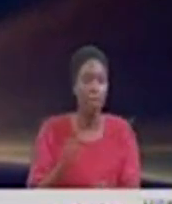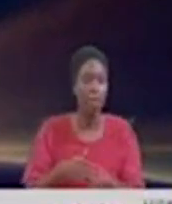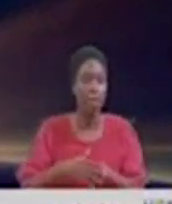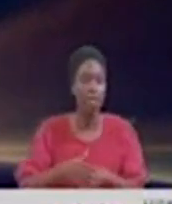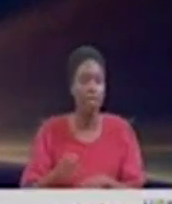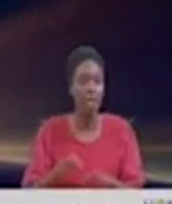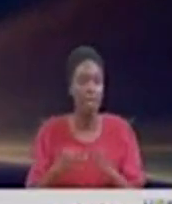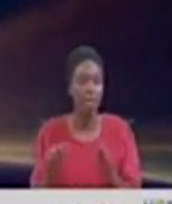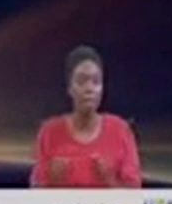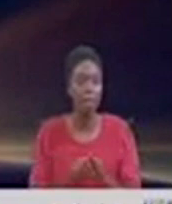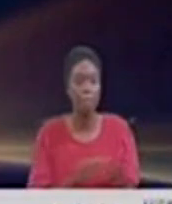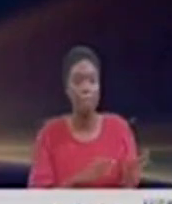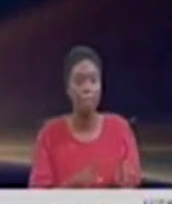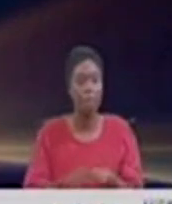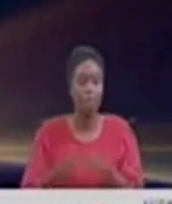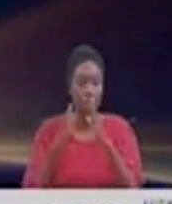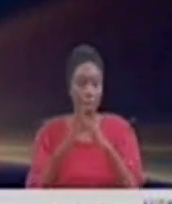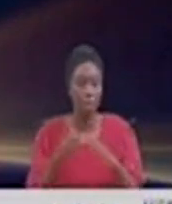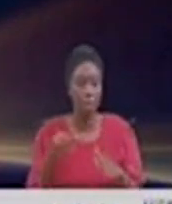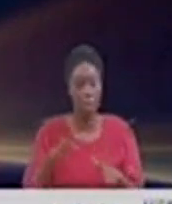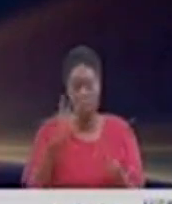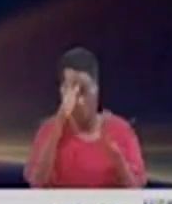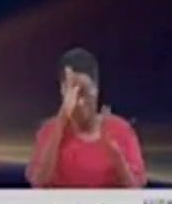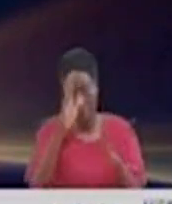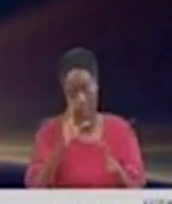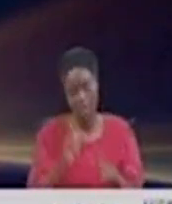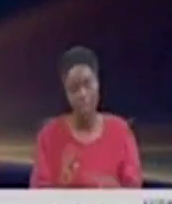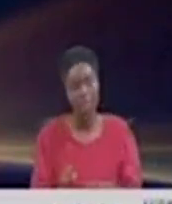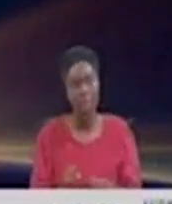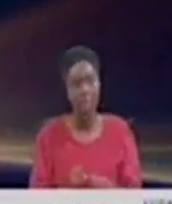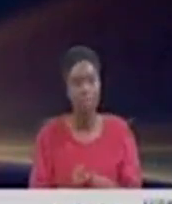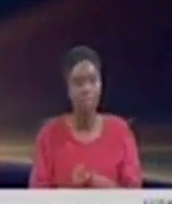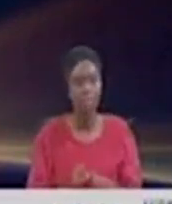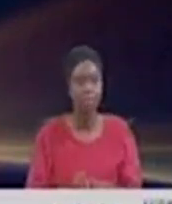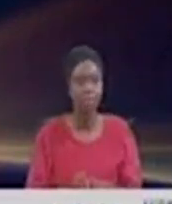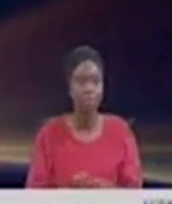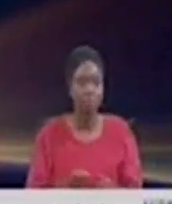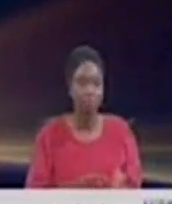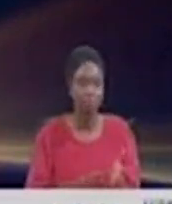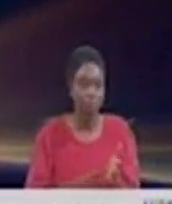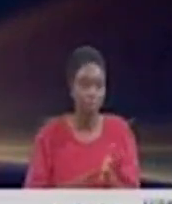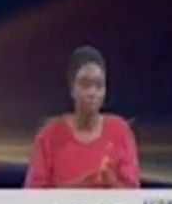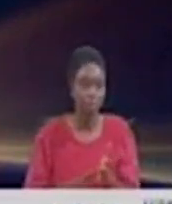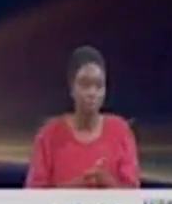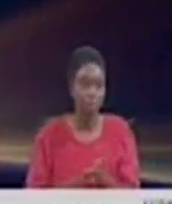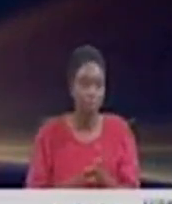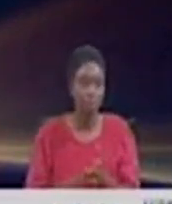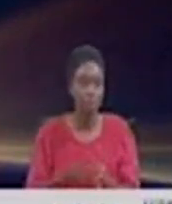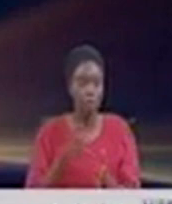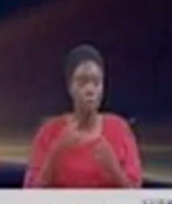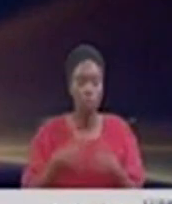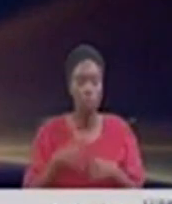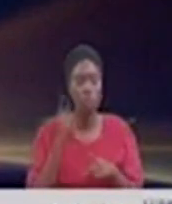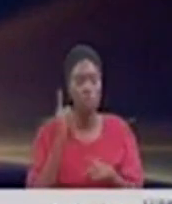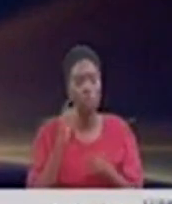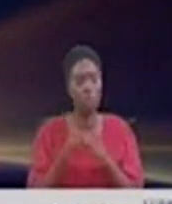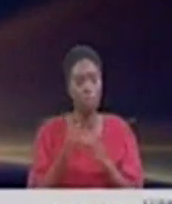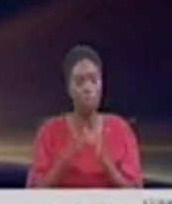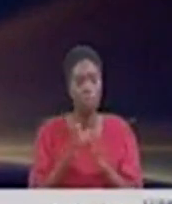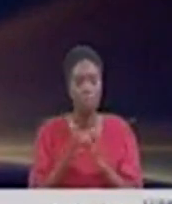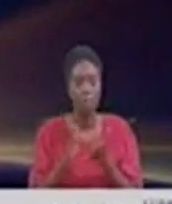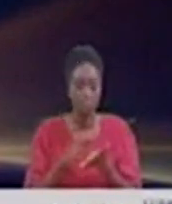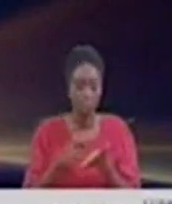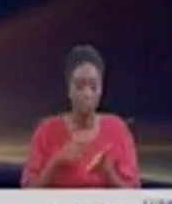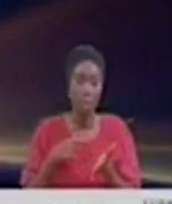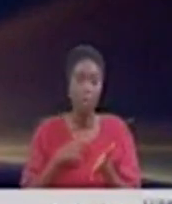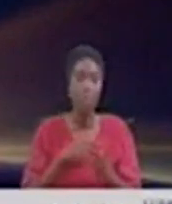every one after their families, according to the house of their fathers. You have just listened to the Bible reading,